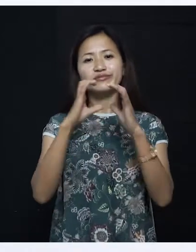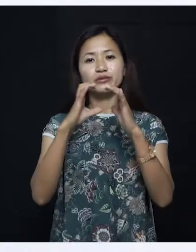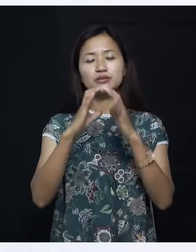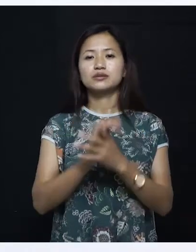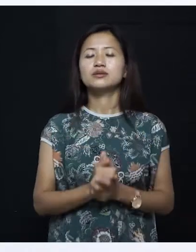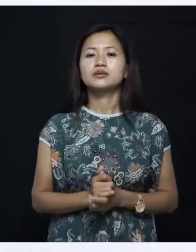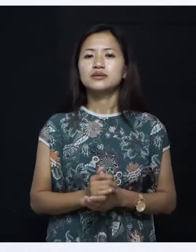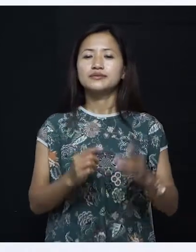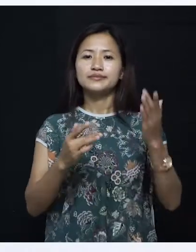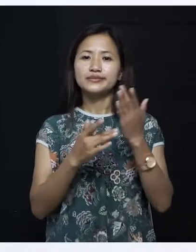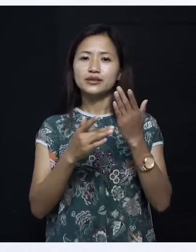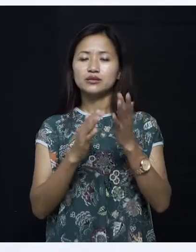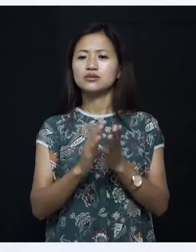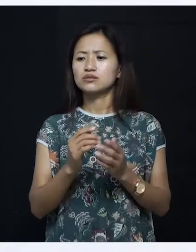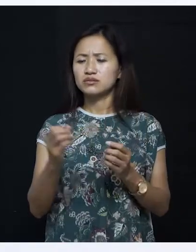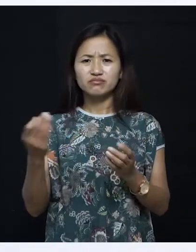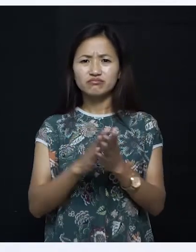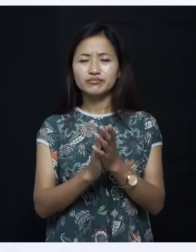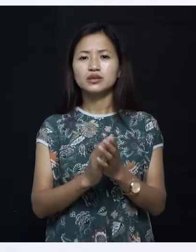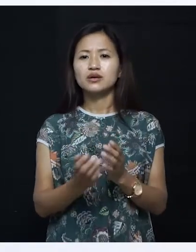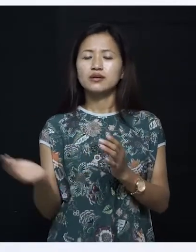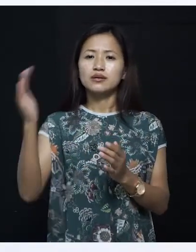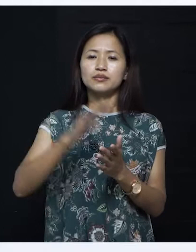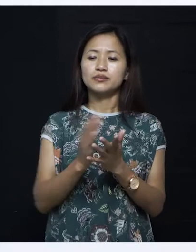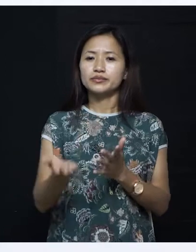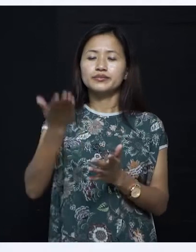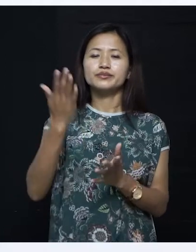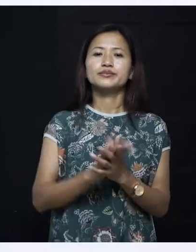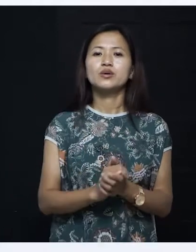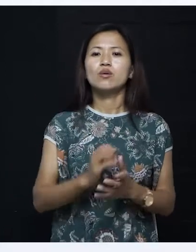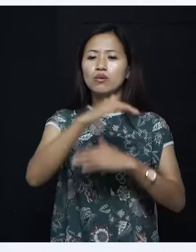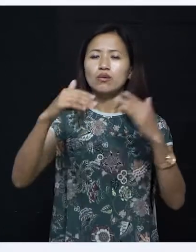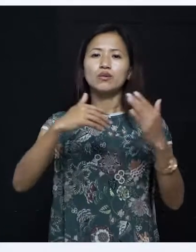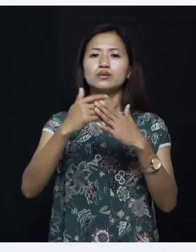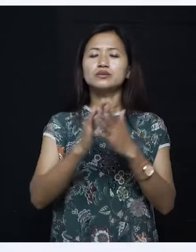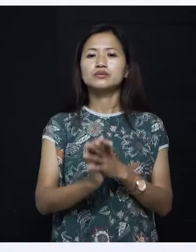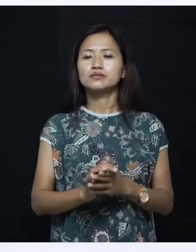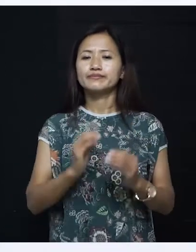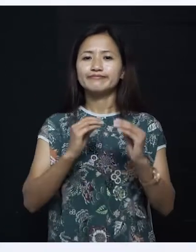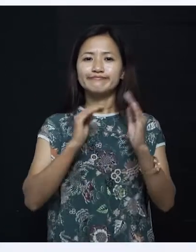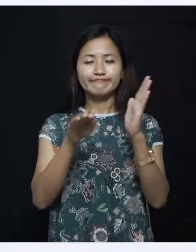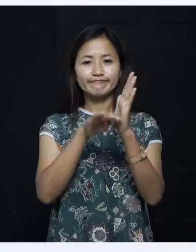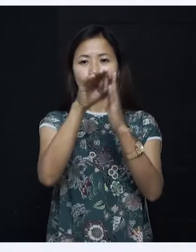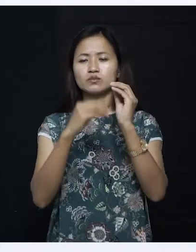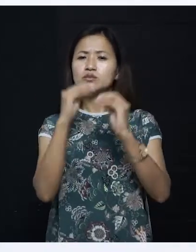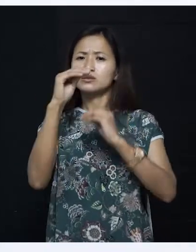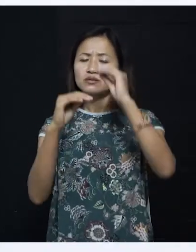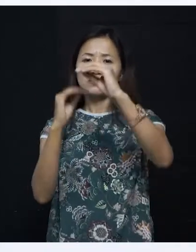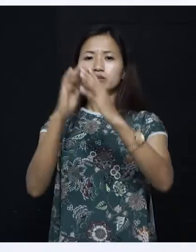right? Technology, all those new technologies that are coming up, okay? So all these are developing, and